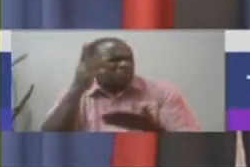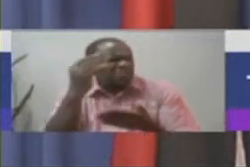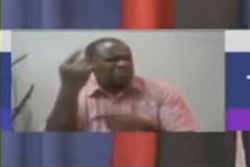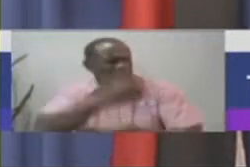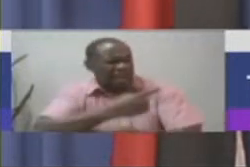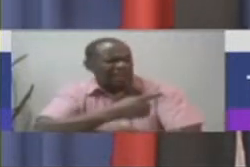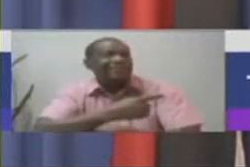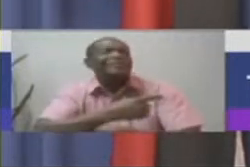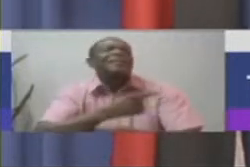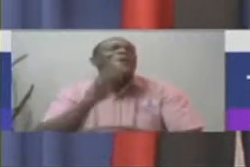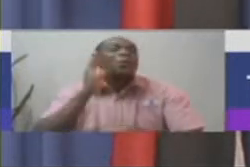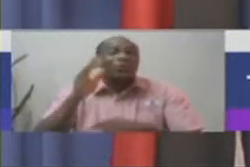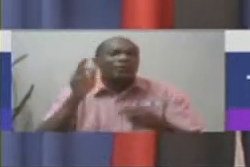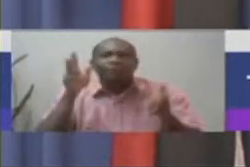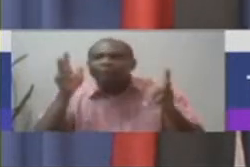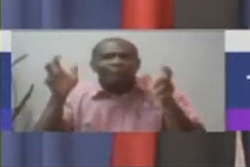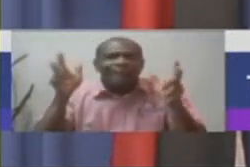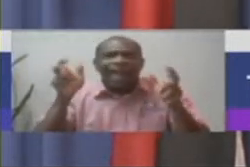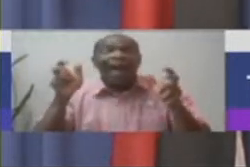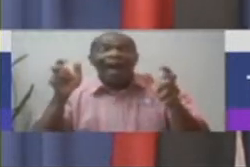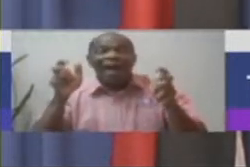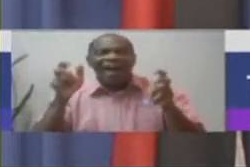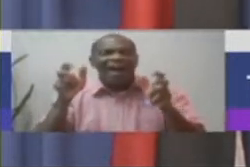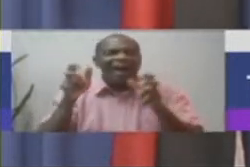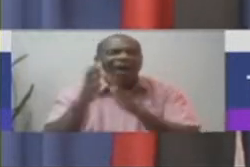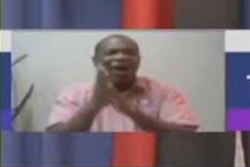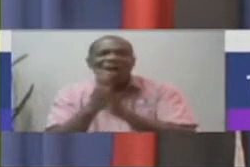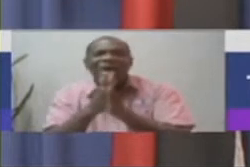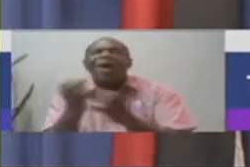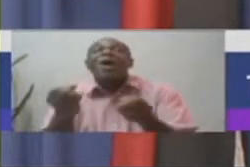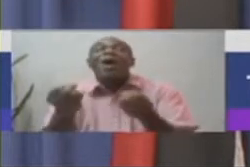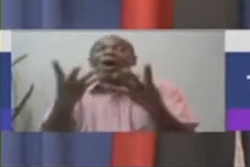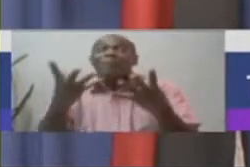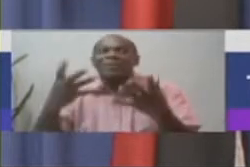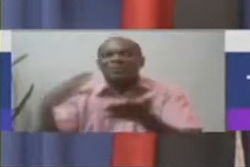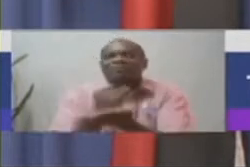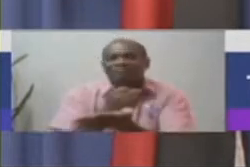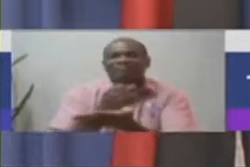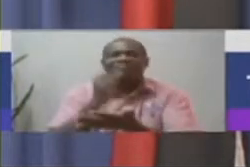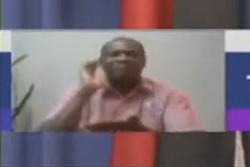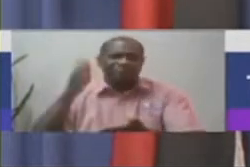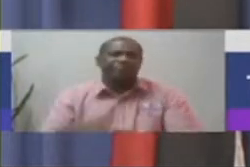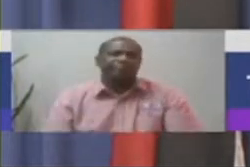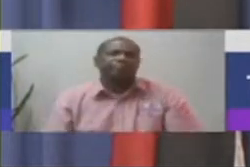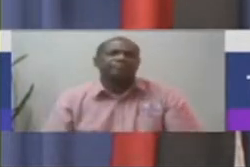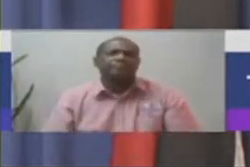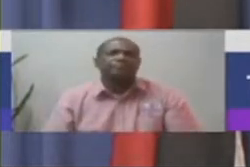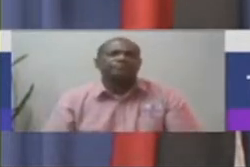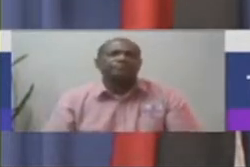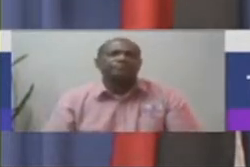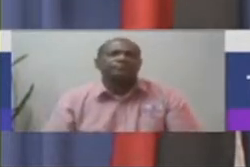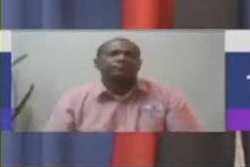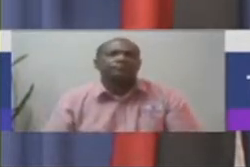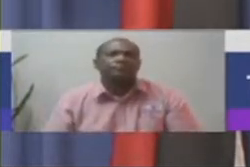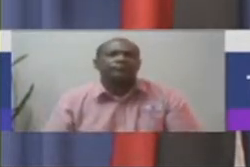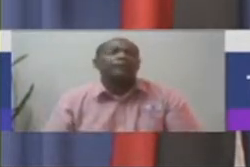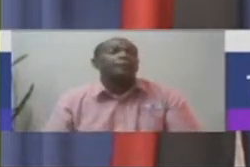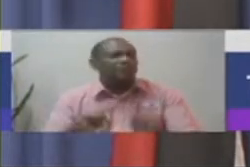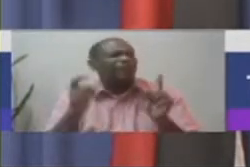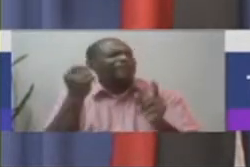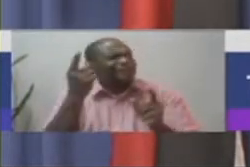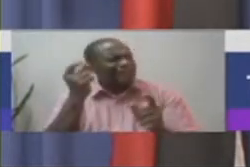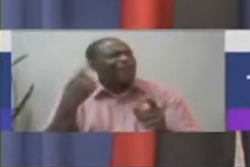to exactly what those numbers are. But suffice it to say at this time that we have made considerable progress there, and